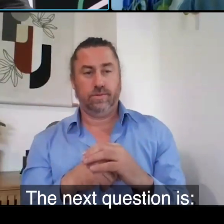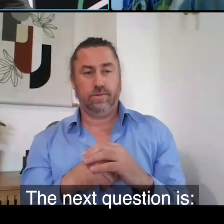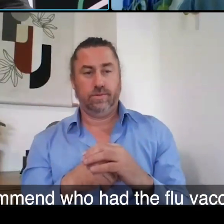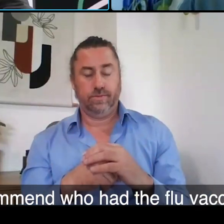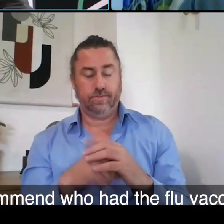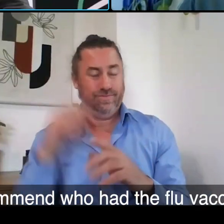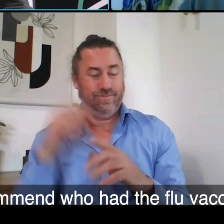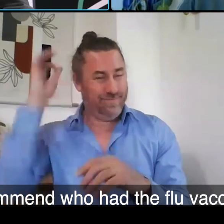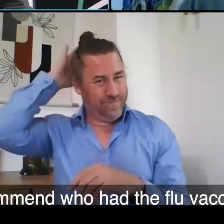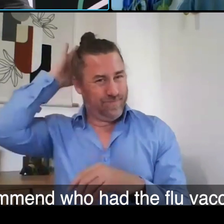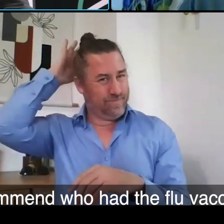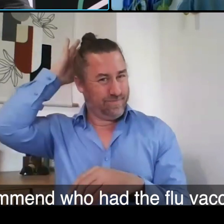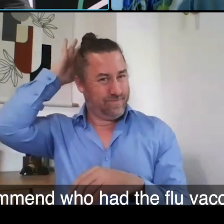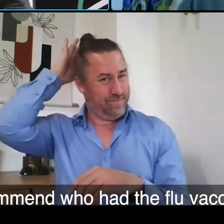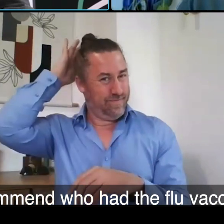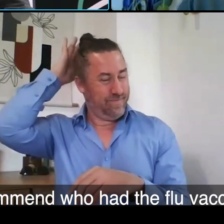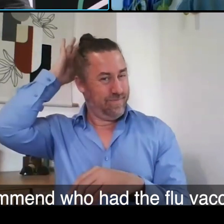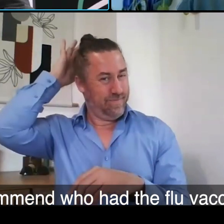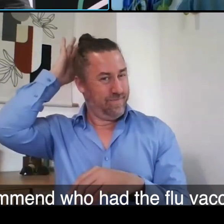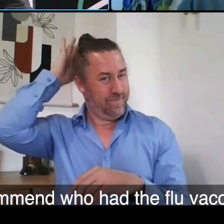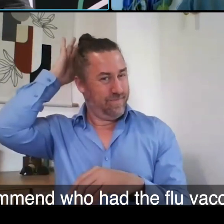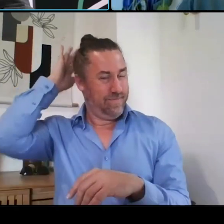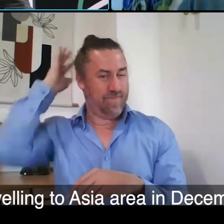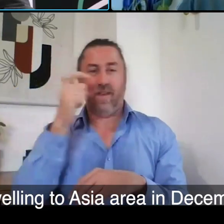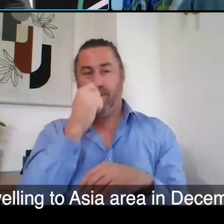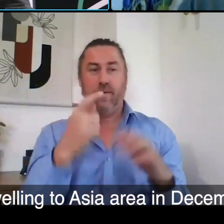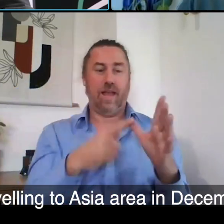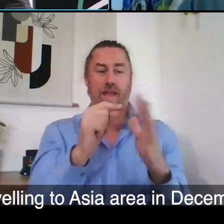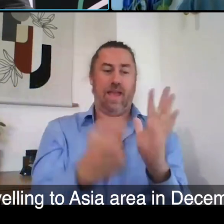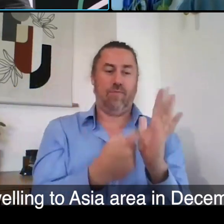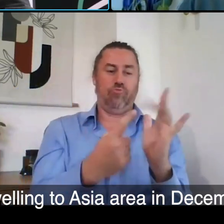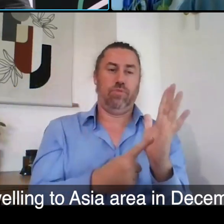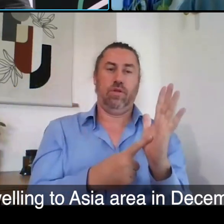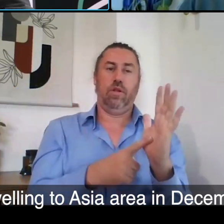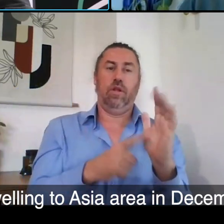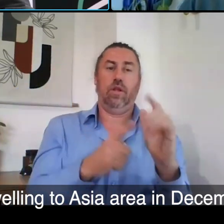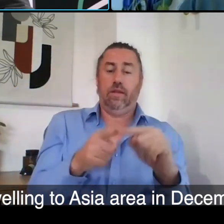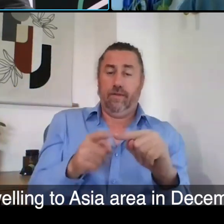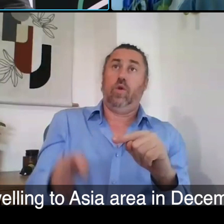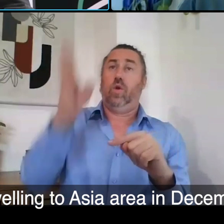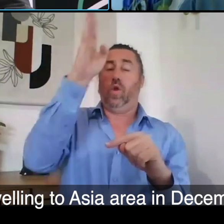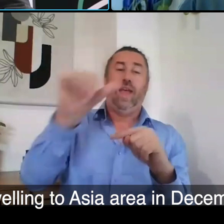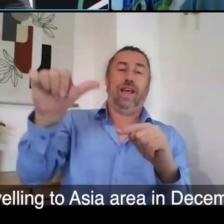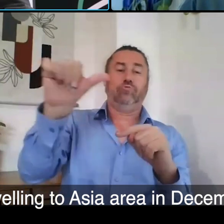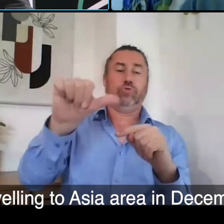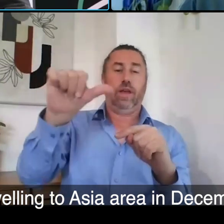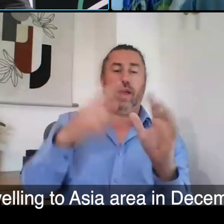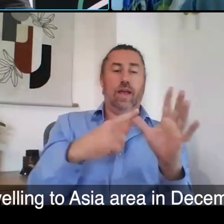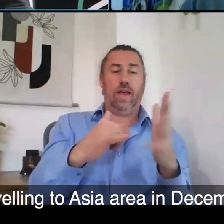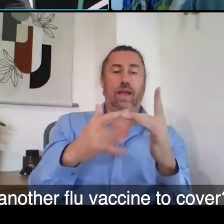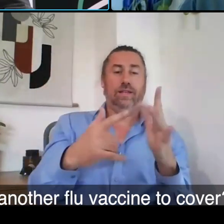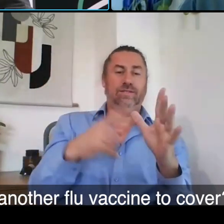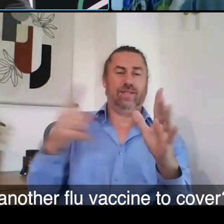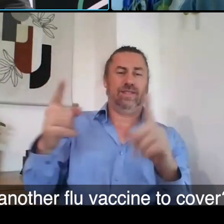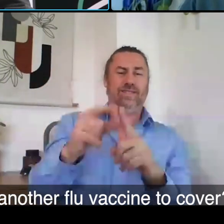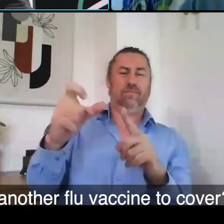Next question is, will you recommend who has the flu vaccine in April in Australia travelling to Asia area in December,